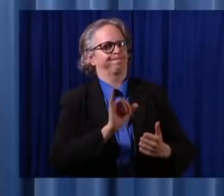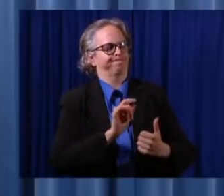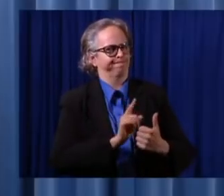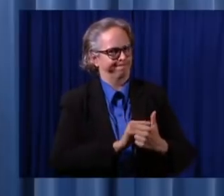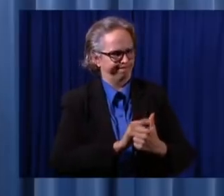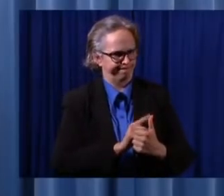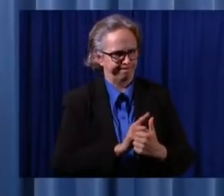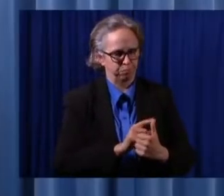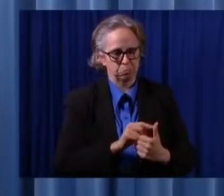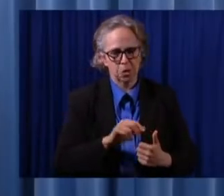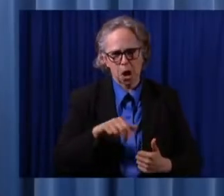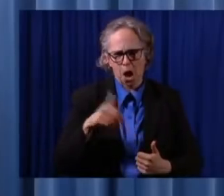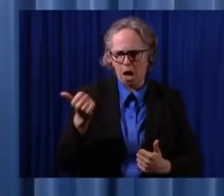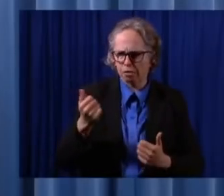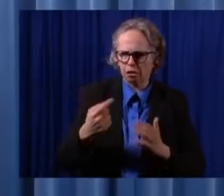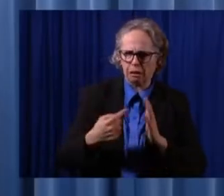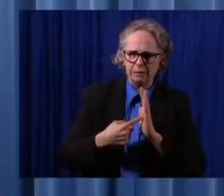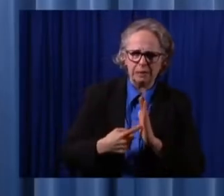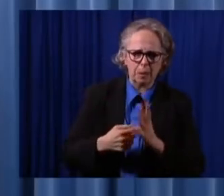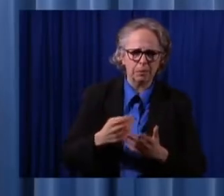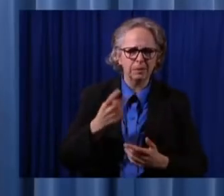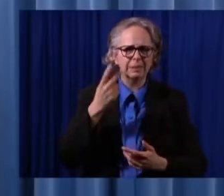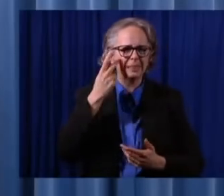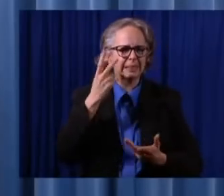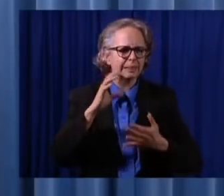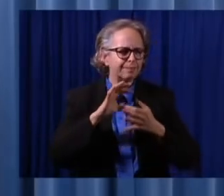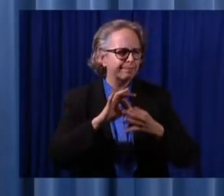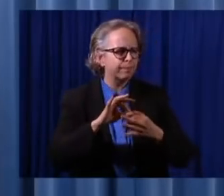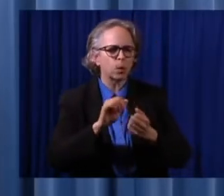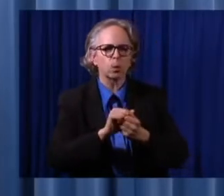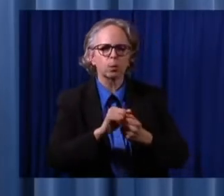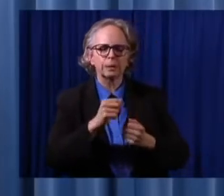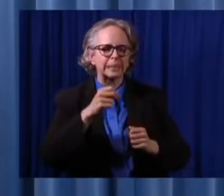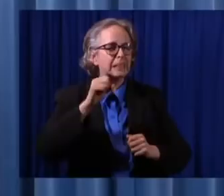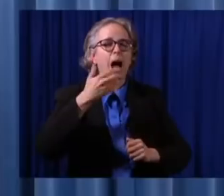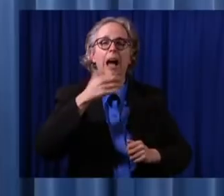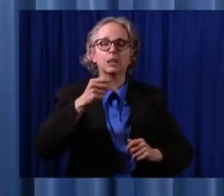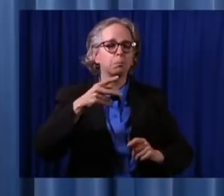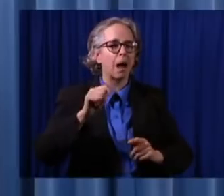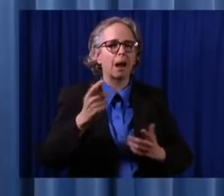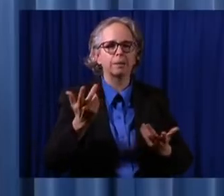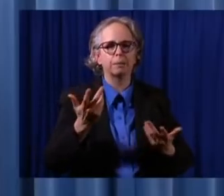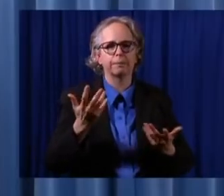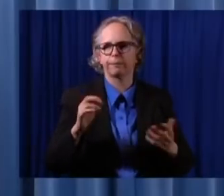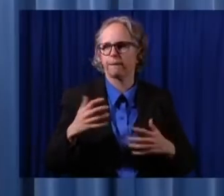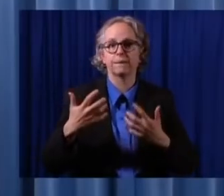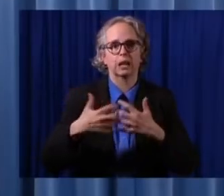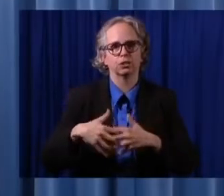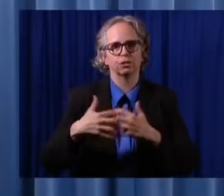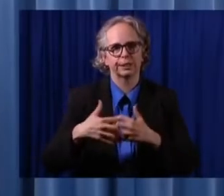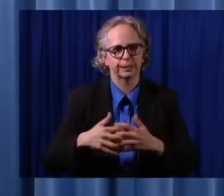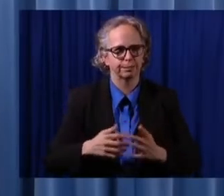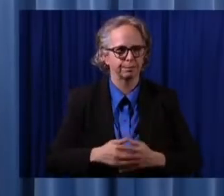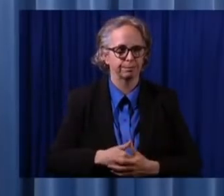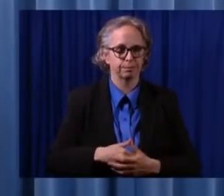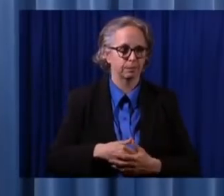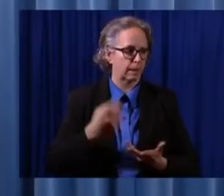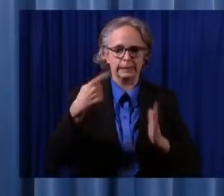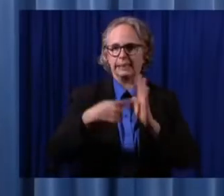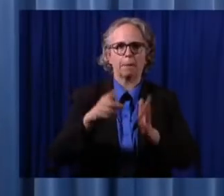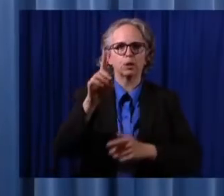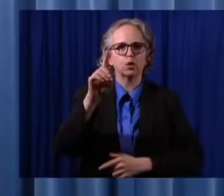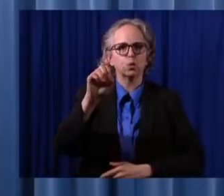do see a particular hot spot, you know, in a factory or a Dole factory, for